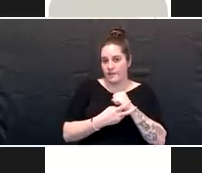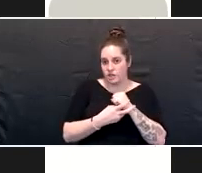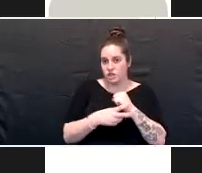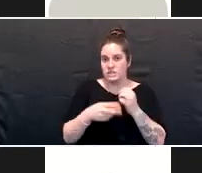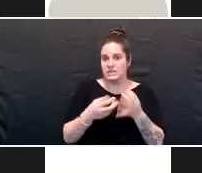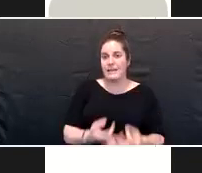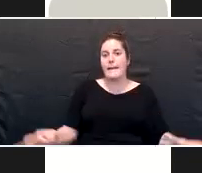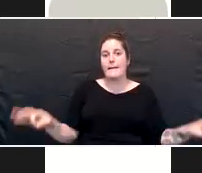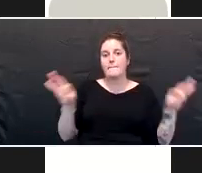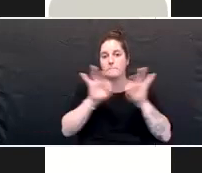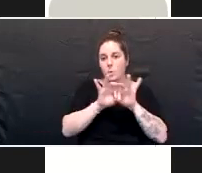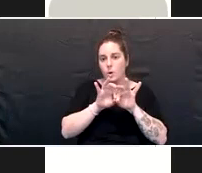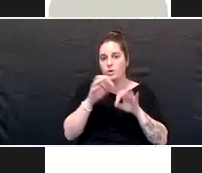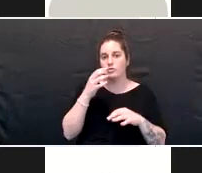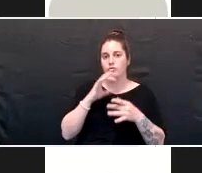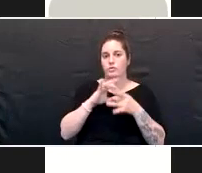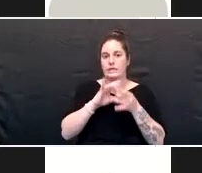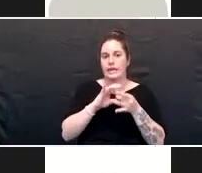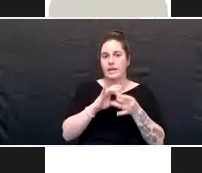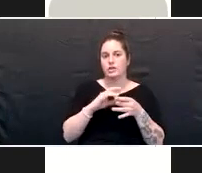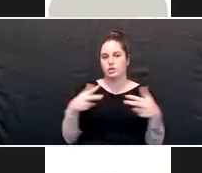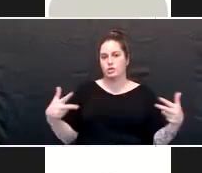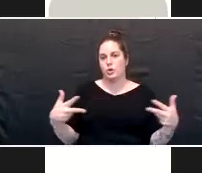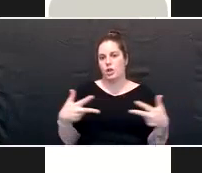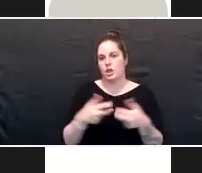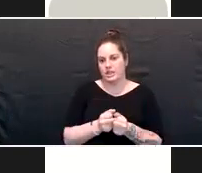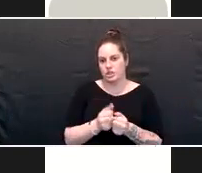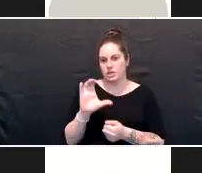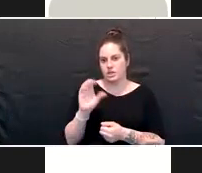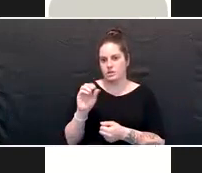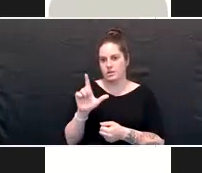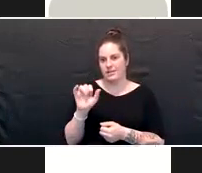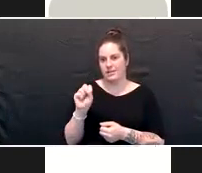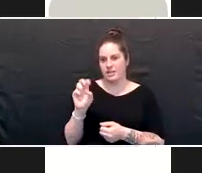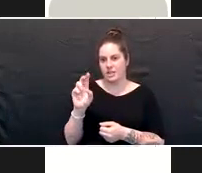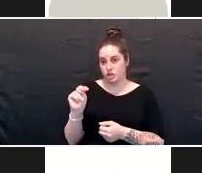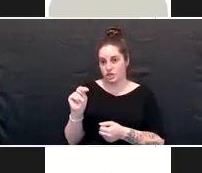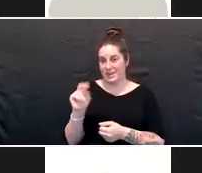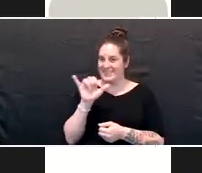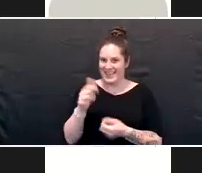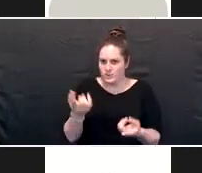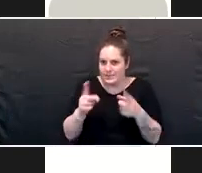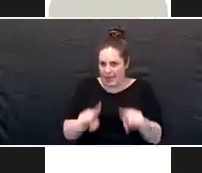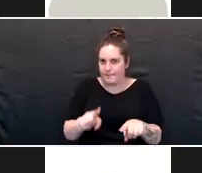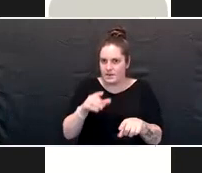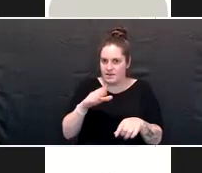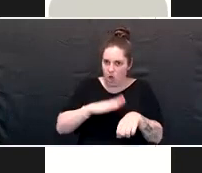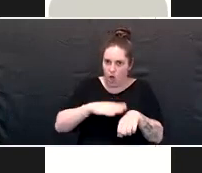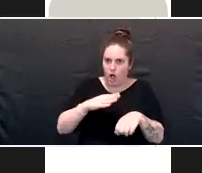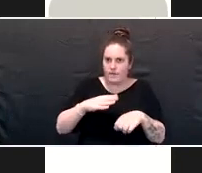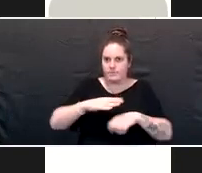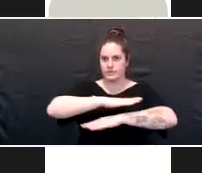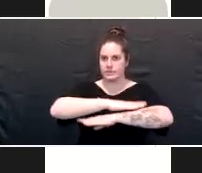concept for studying collisions. And you think about it, that's exactly what's happening on the pool table. You got lots of collisions taking